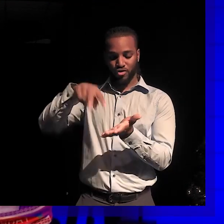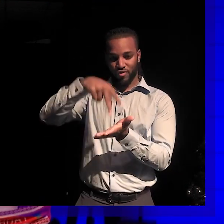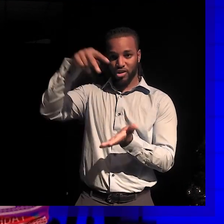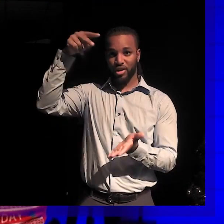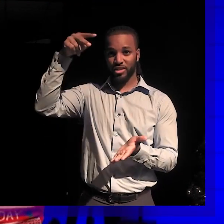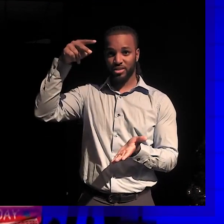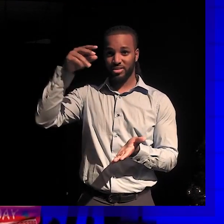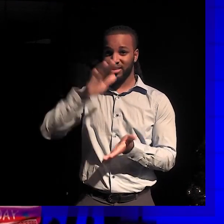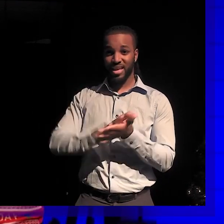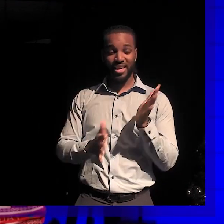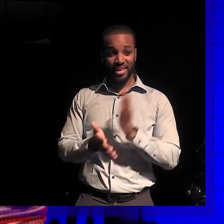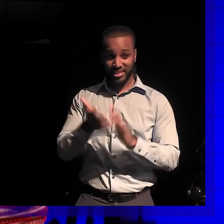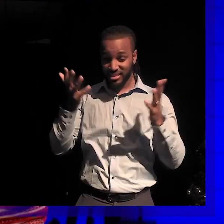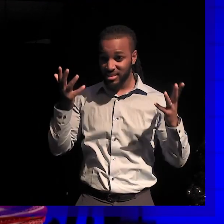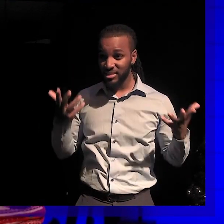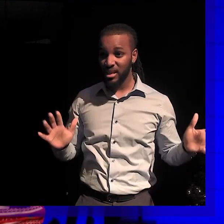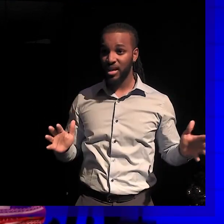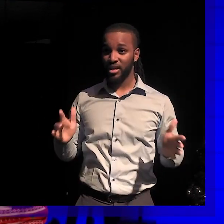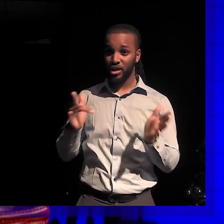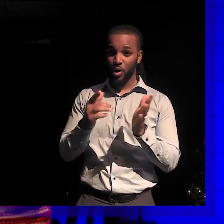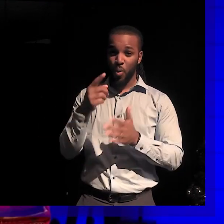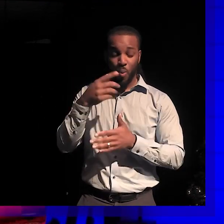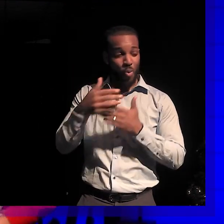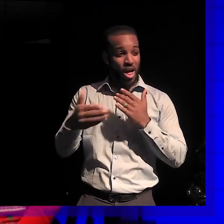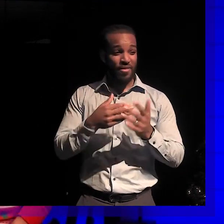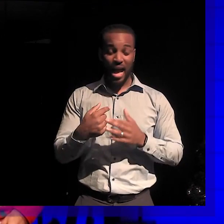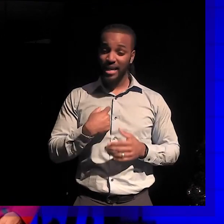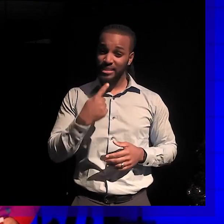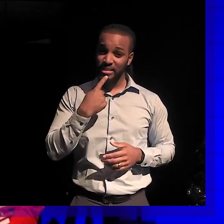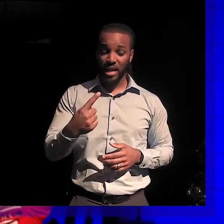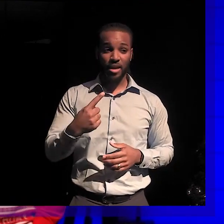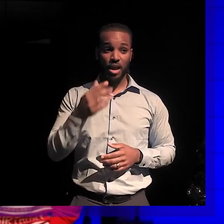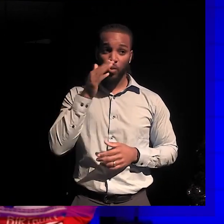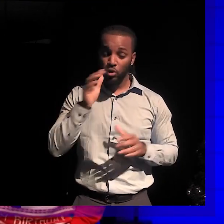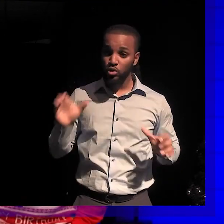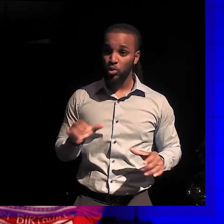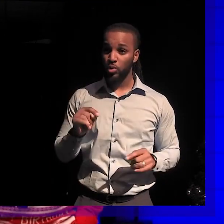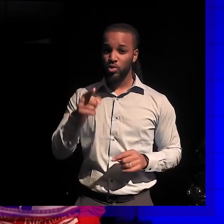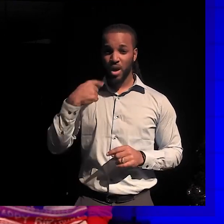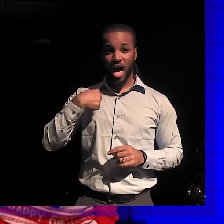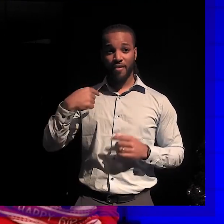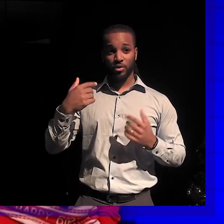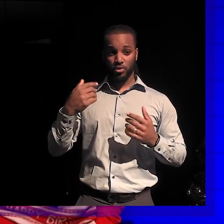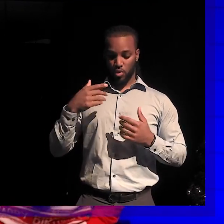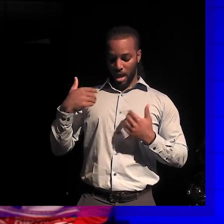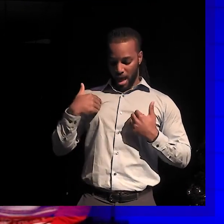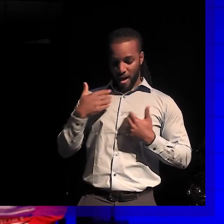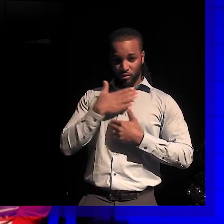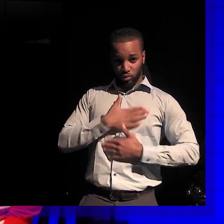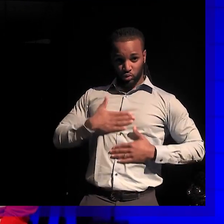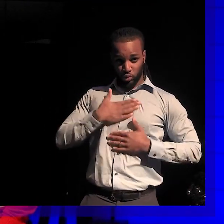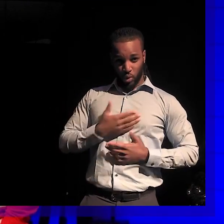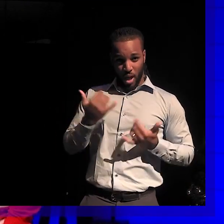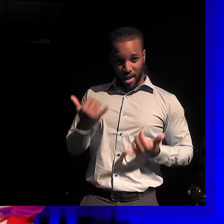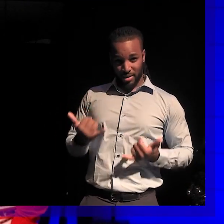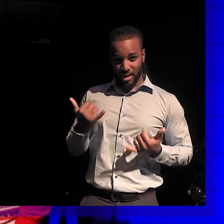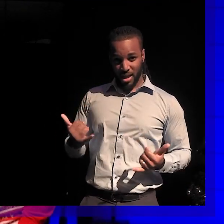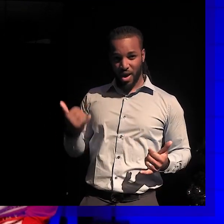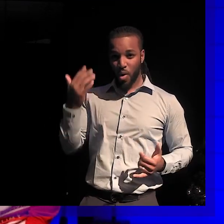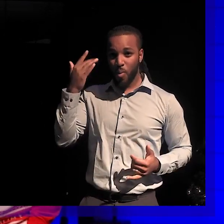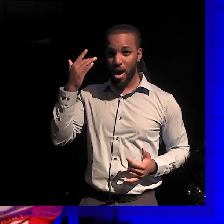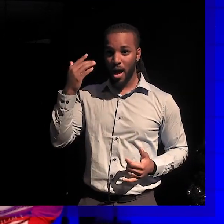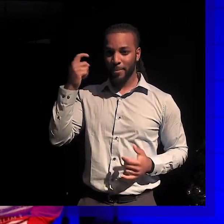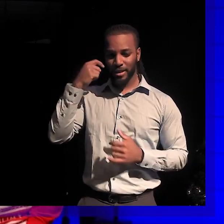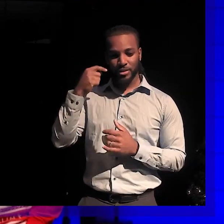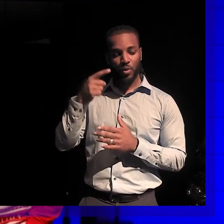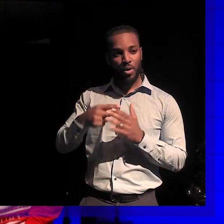done. What I say I'll do. You have joy now because of what I've done, and you have joy in the not yet because of what